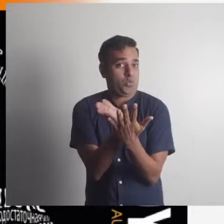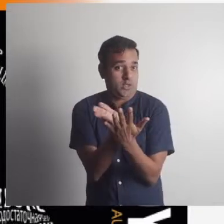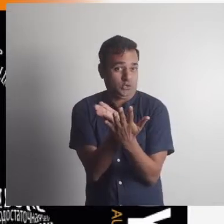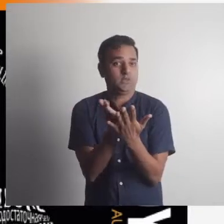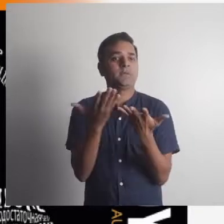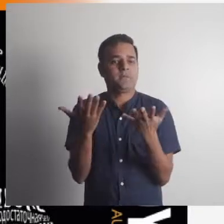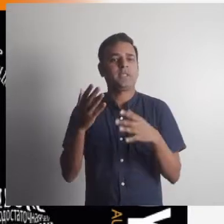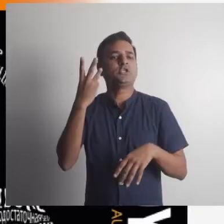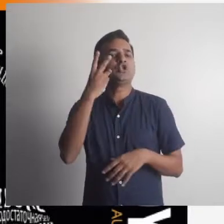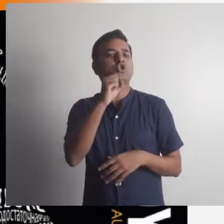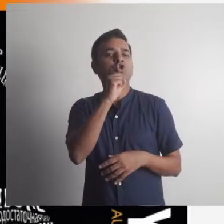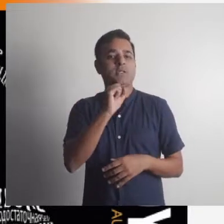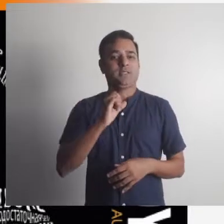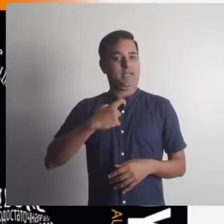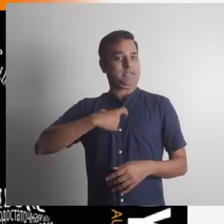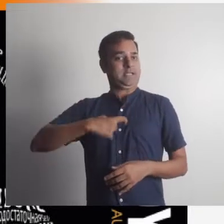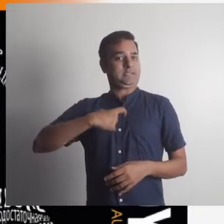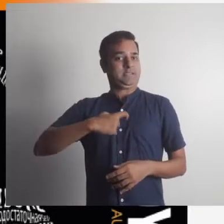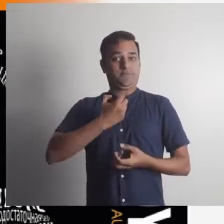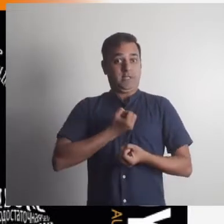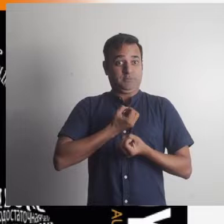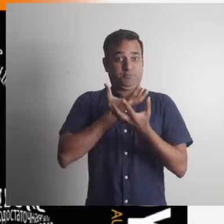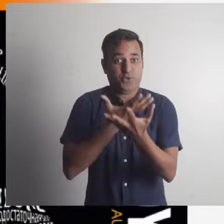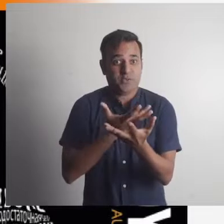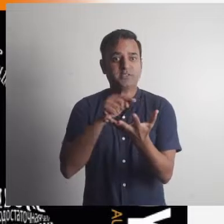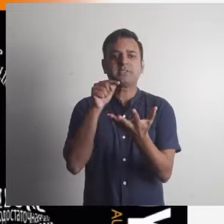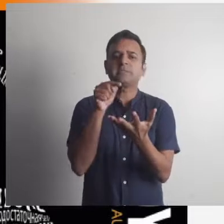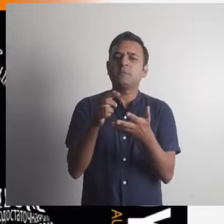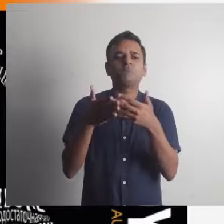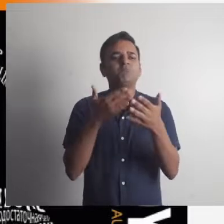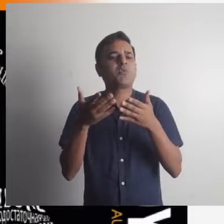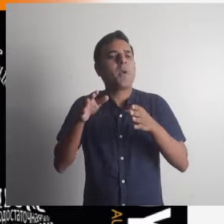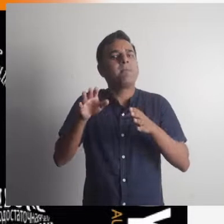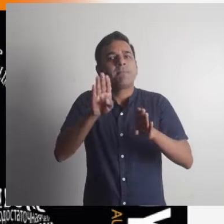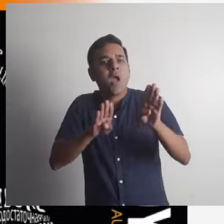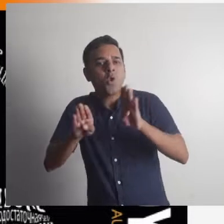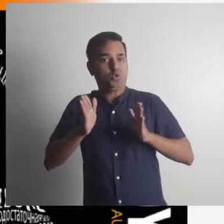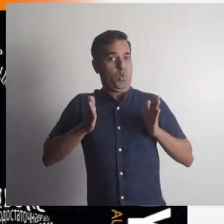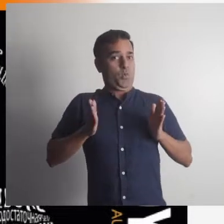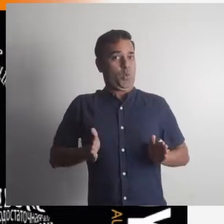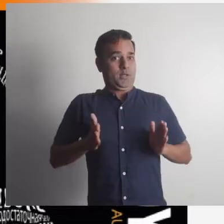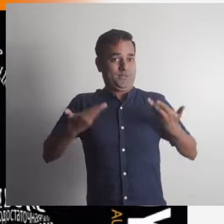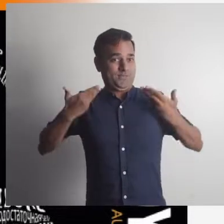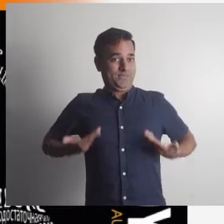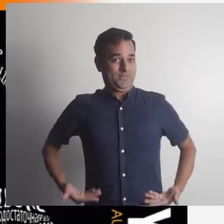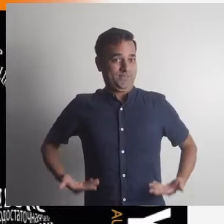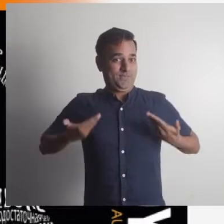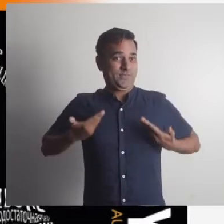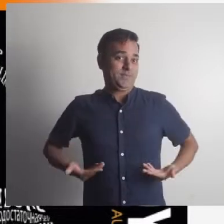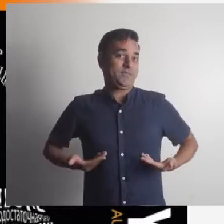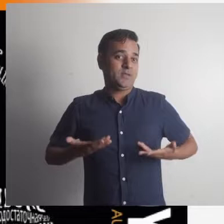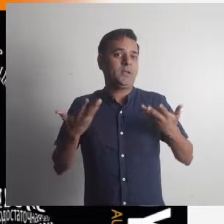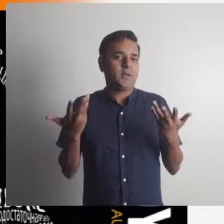born. All of these things are really, really important. And then you add on things like sexual and reproductive